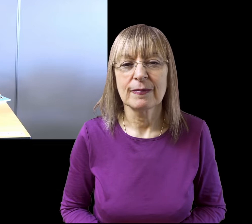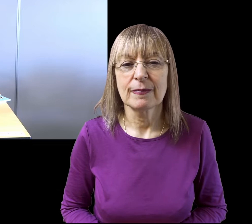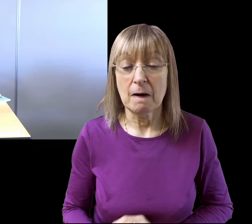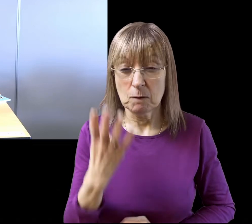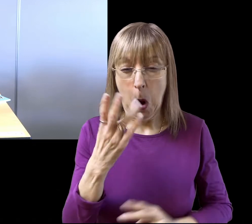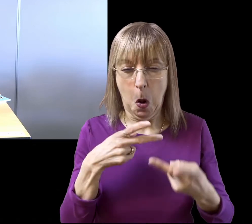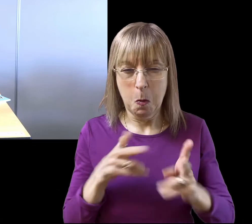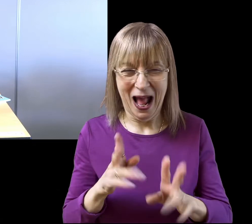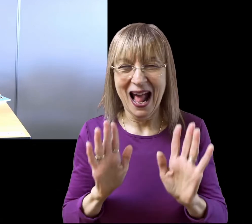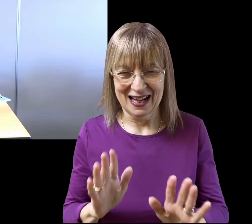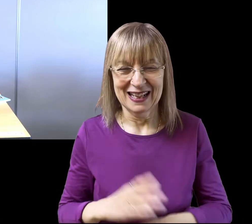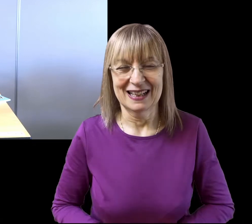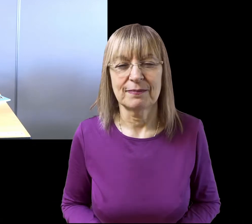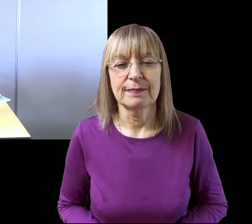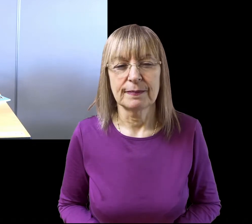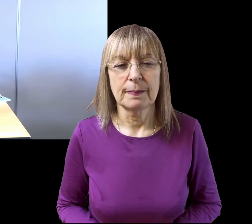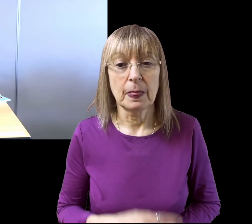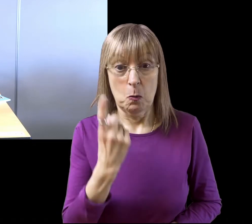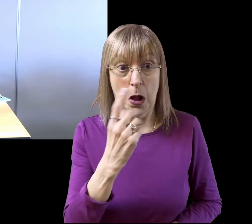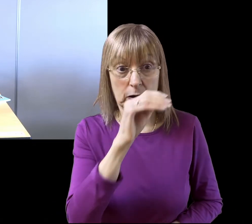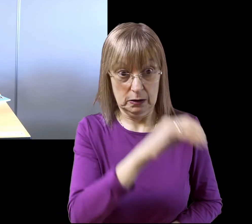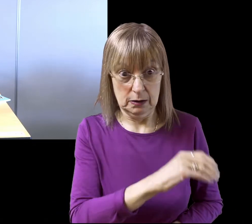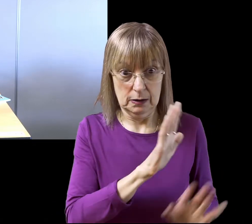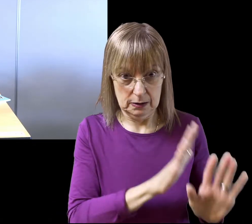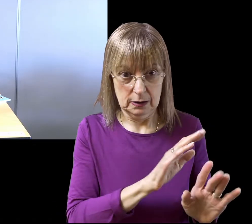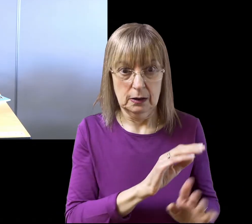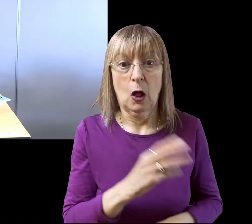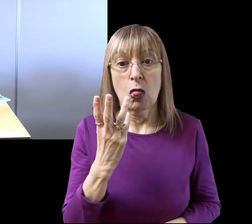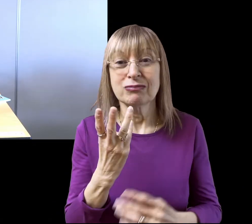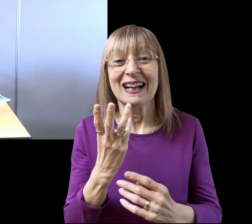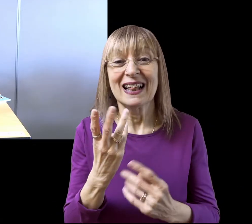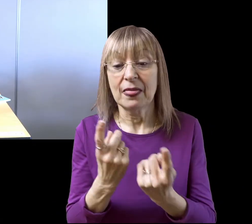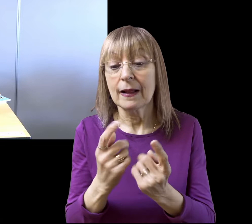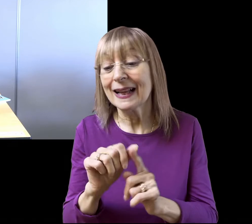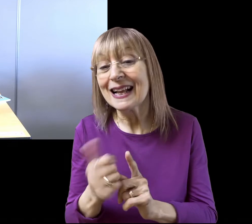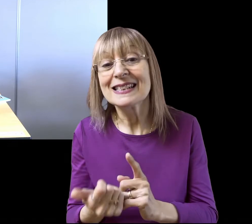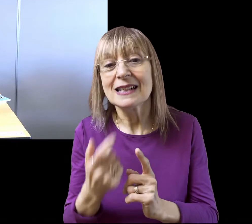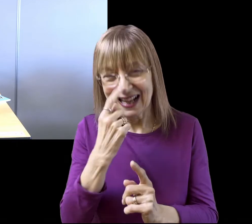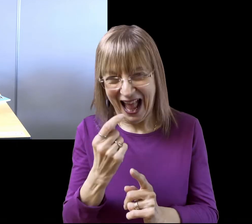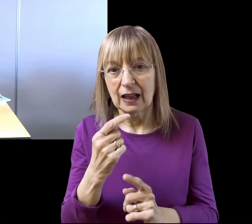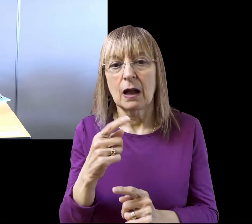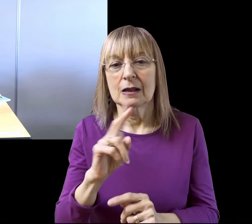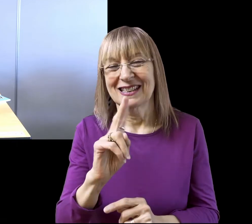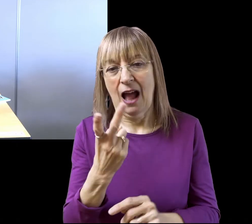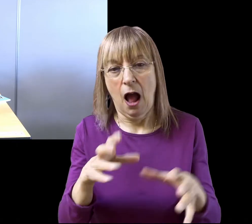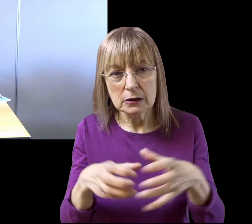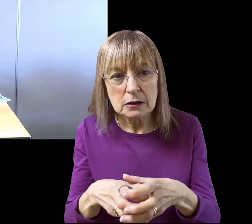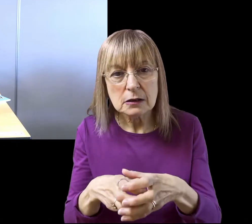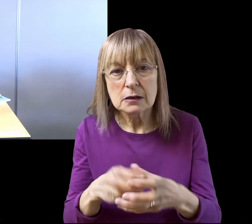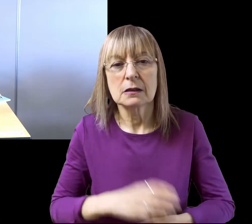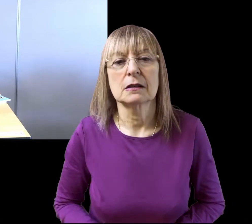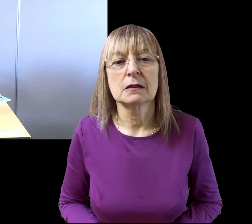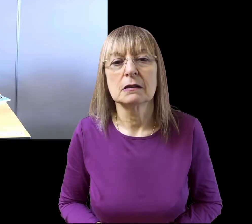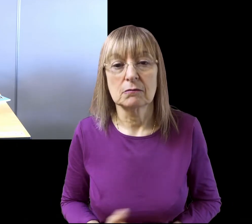But once you've put them in, so that was 4 ways, once you've put one in, there's only 3 things that could go in the next slot. So